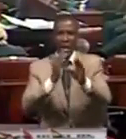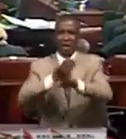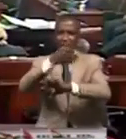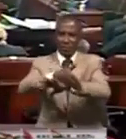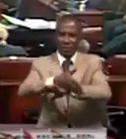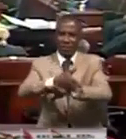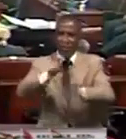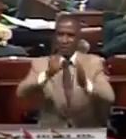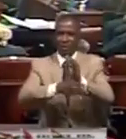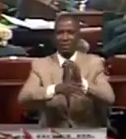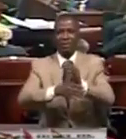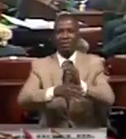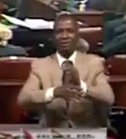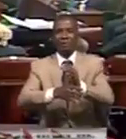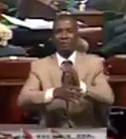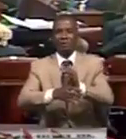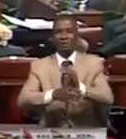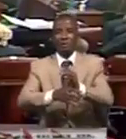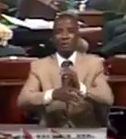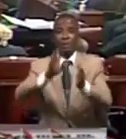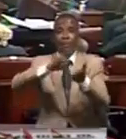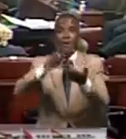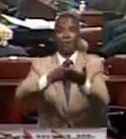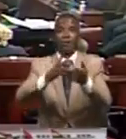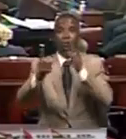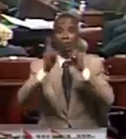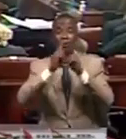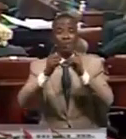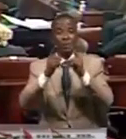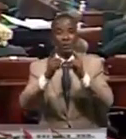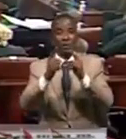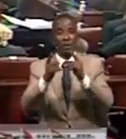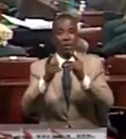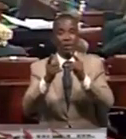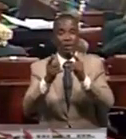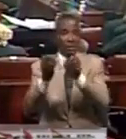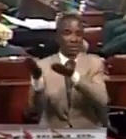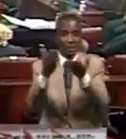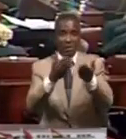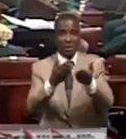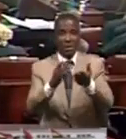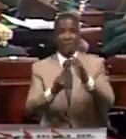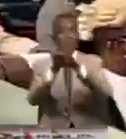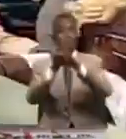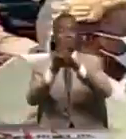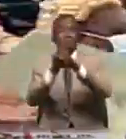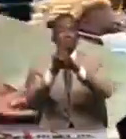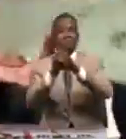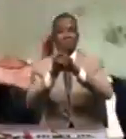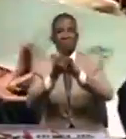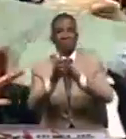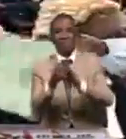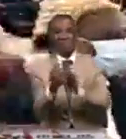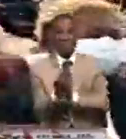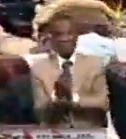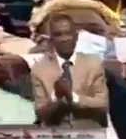management audit that the testimonies come in. Is that not it? Very clear. I mean that's a